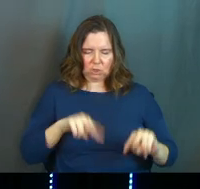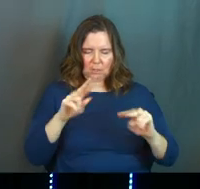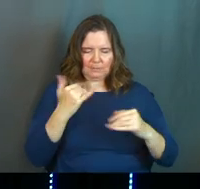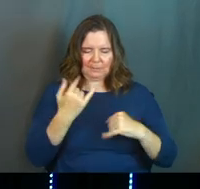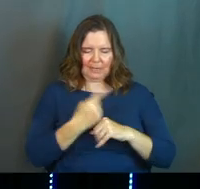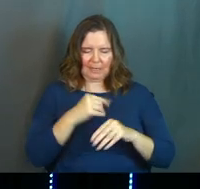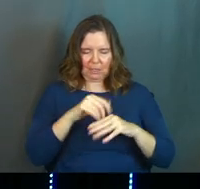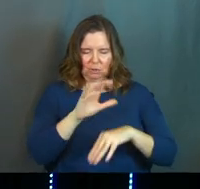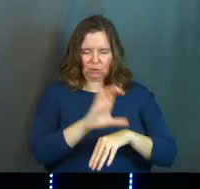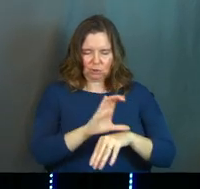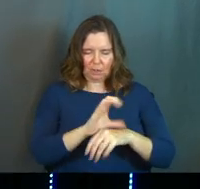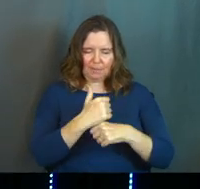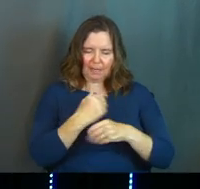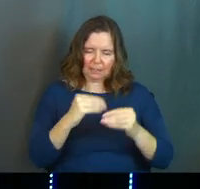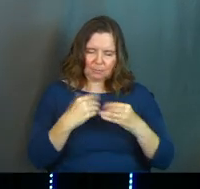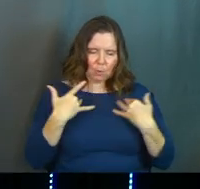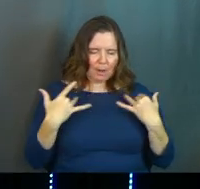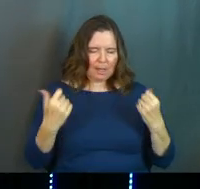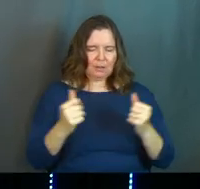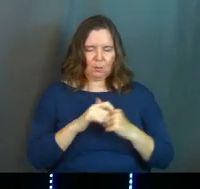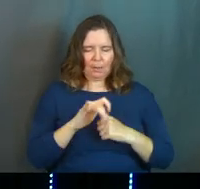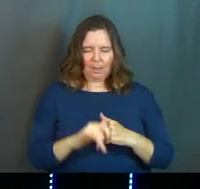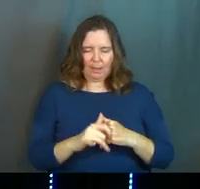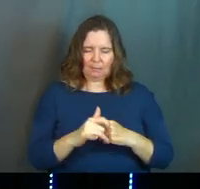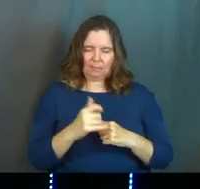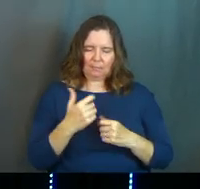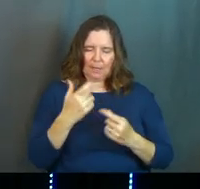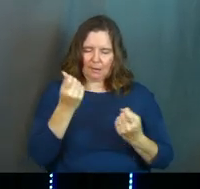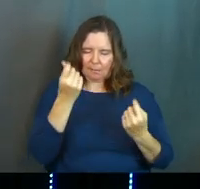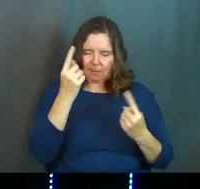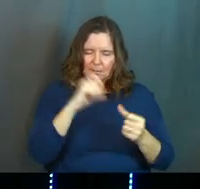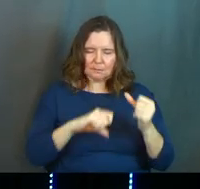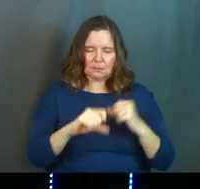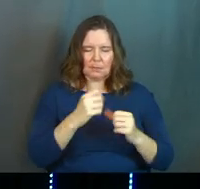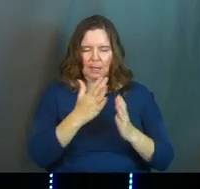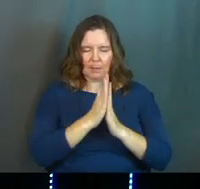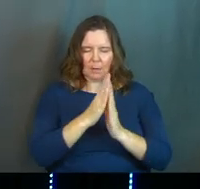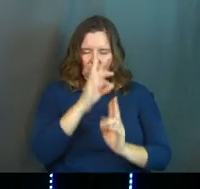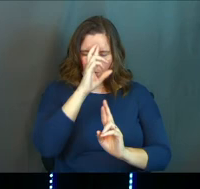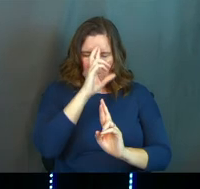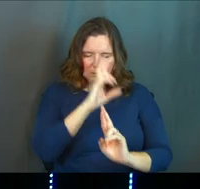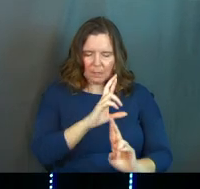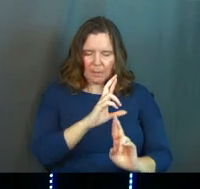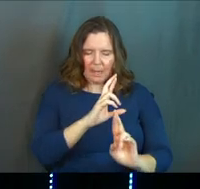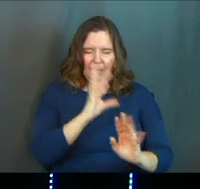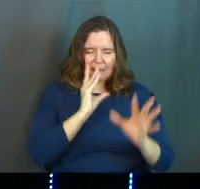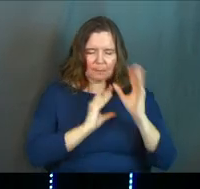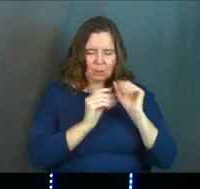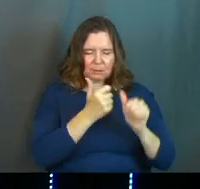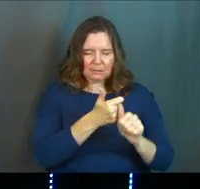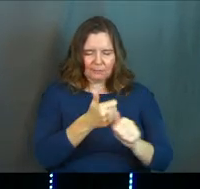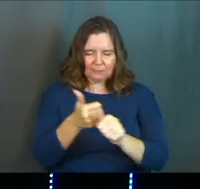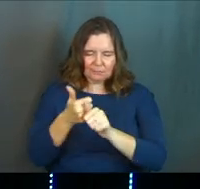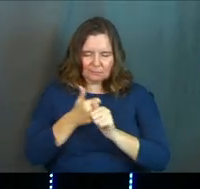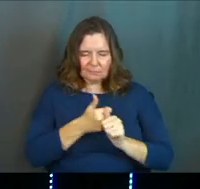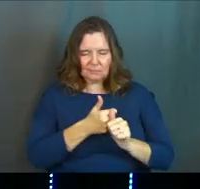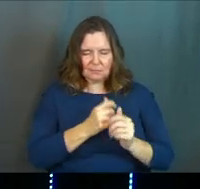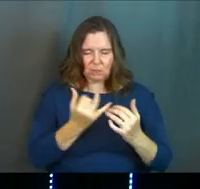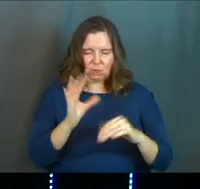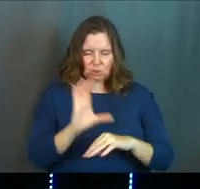in the church. Make us more healthy with that, God. I pray that we would respect the journey of each other today in the